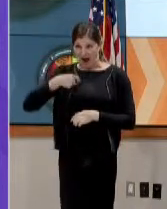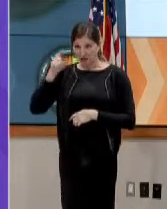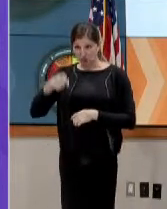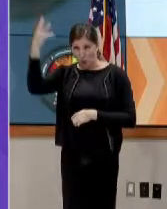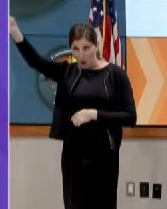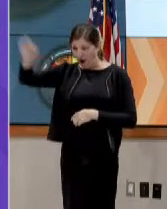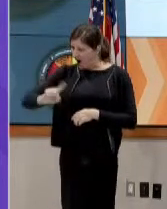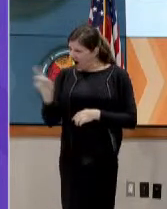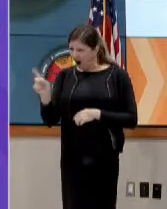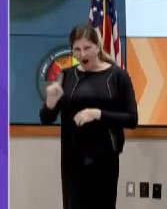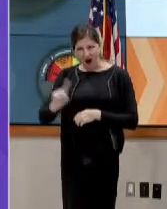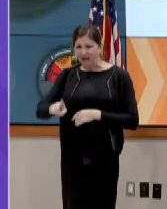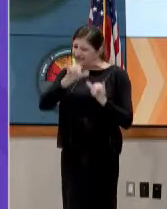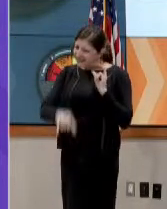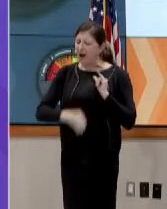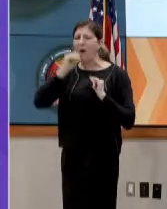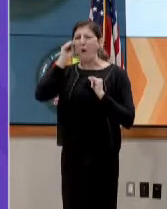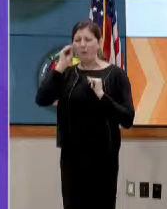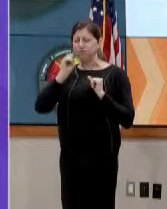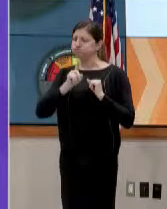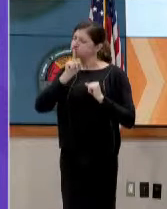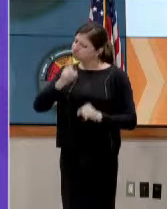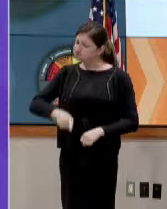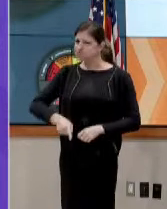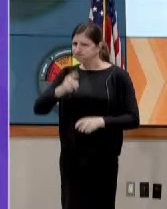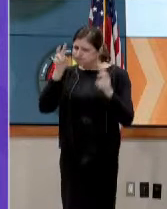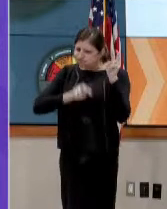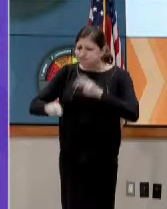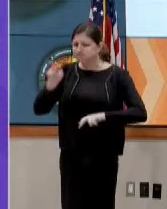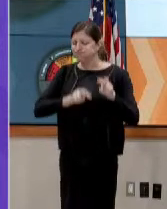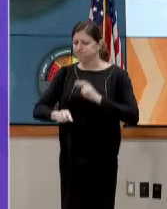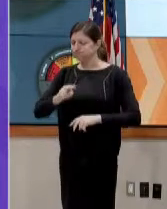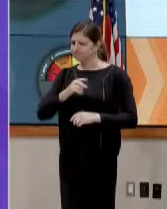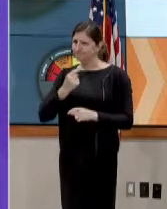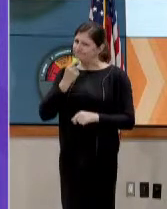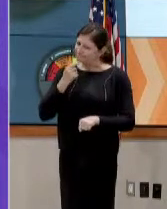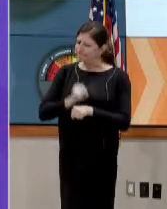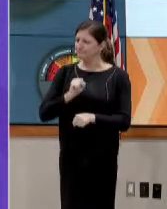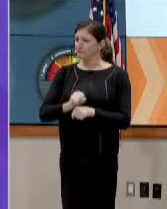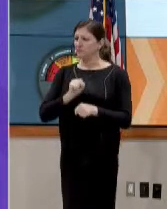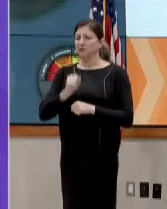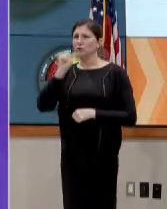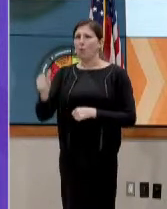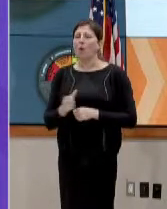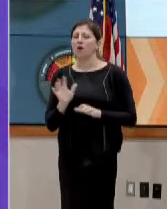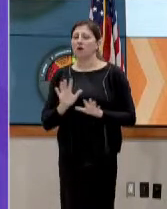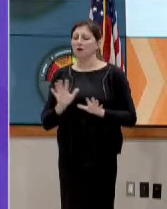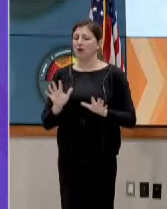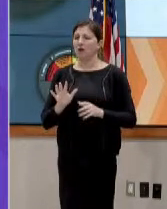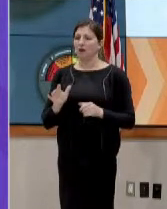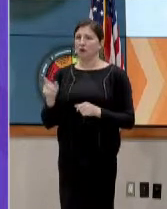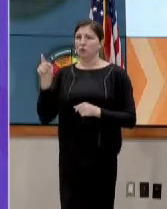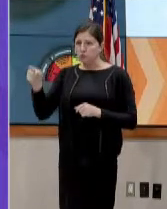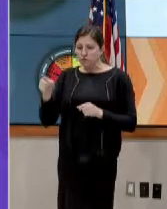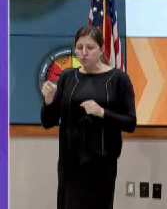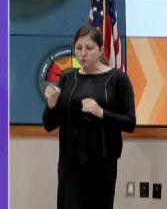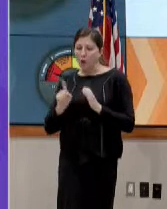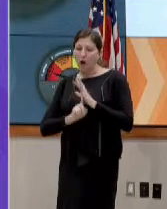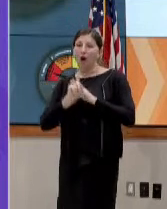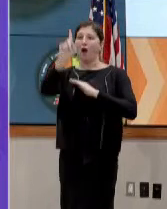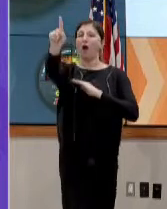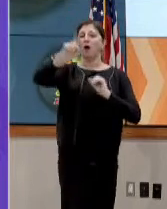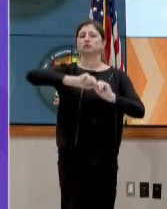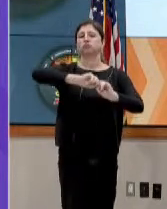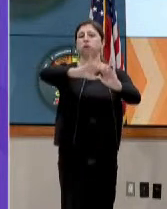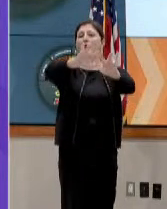Stay home. Be vigilant. Don't do all the things that might get you at a point where you are spreading this virus